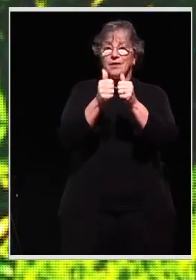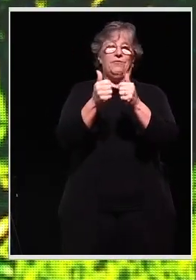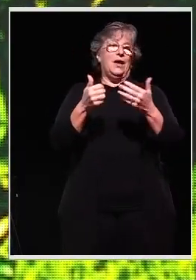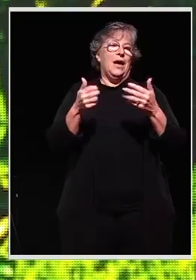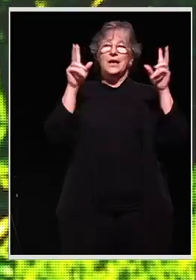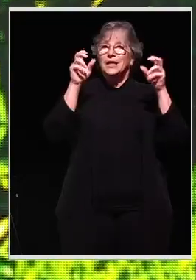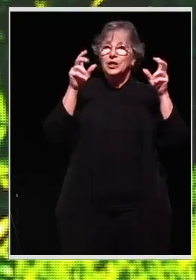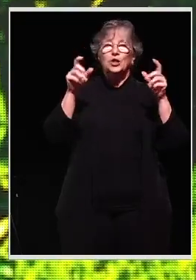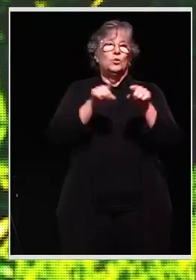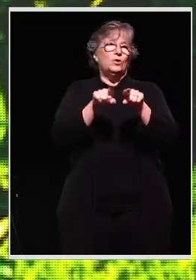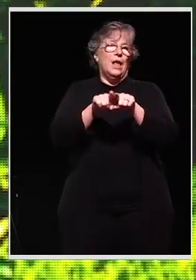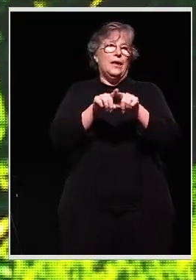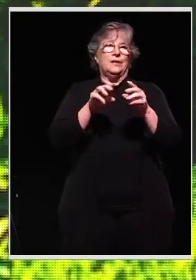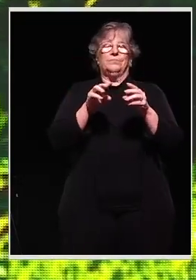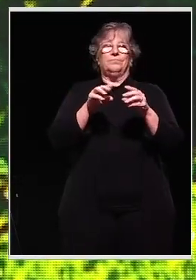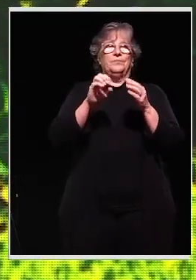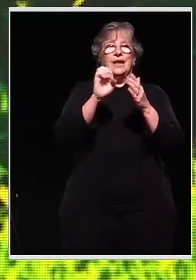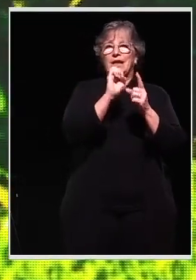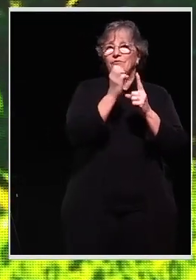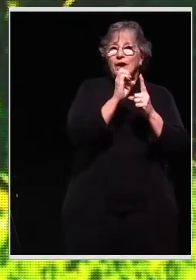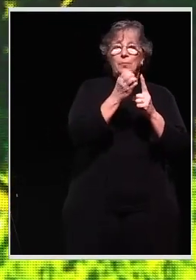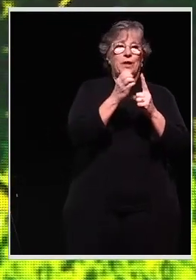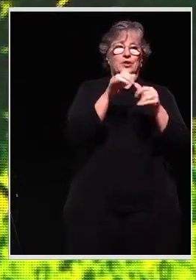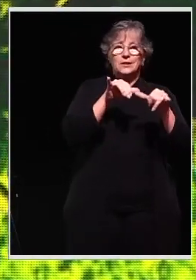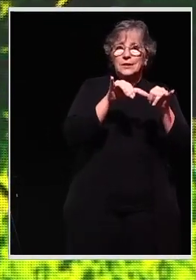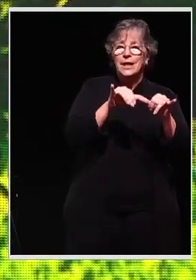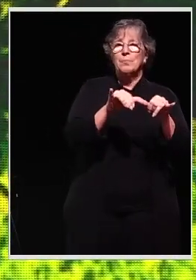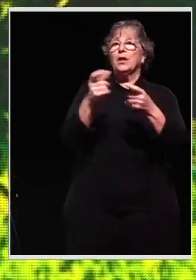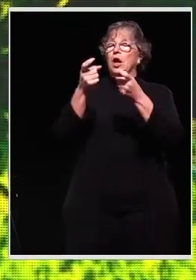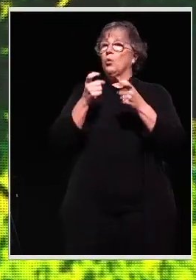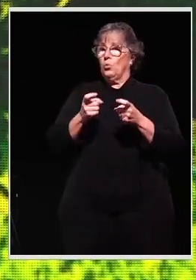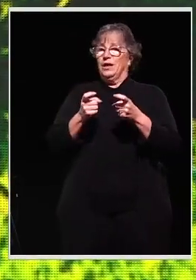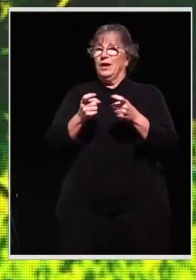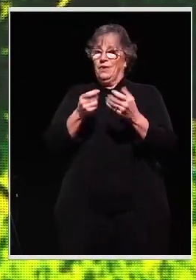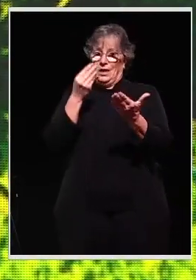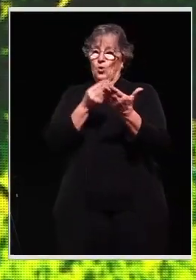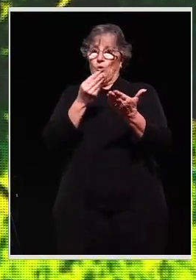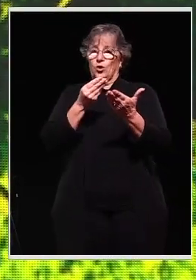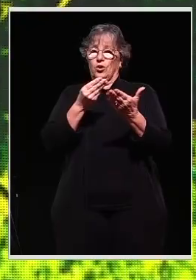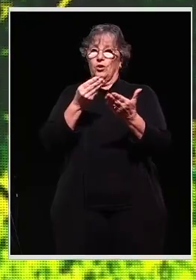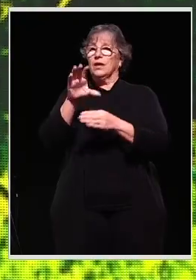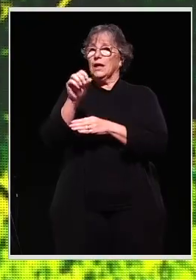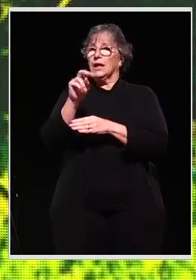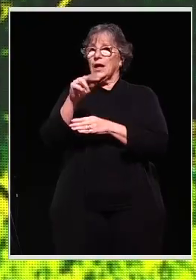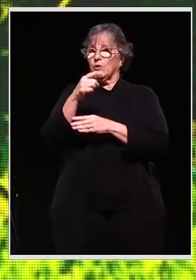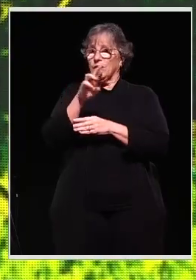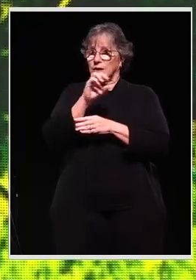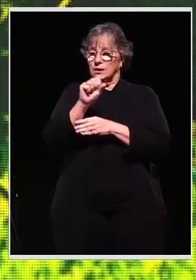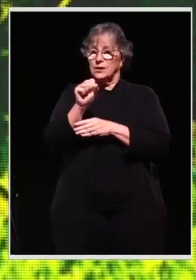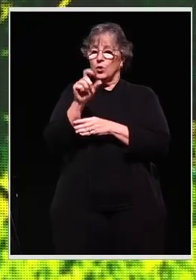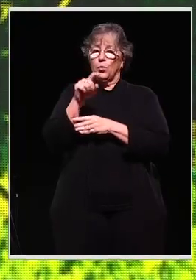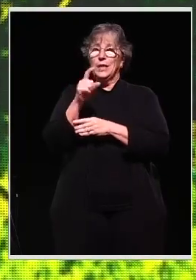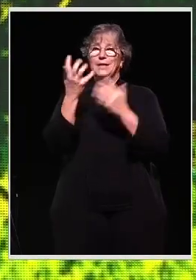and environmental sustainability. And we were given a very unique funding mandate. For every dollar we receive from Congress through the Farm Bill, we have to match it